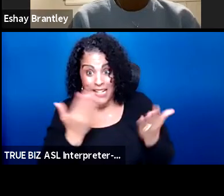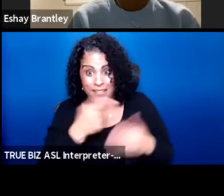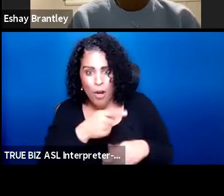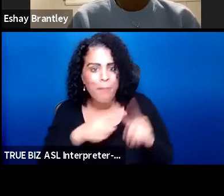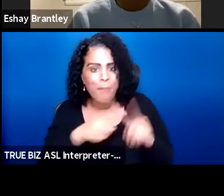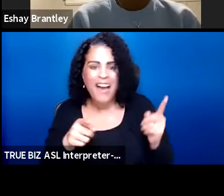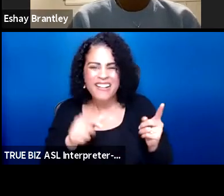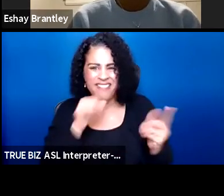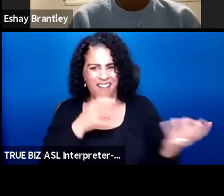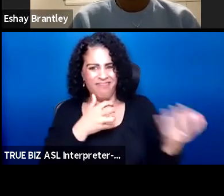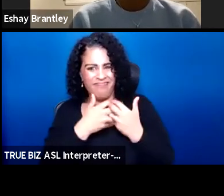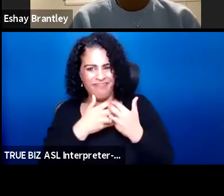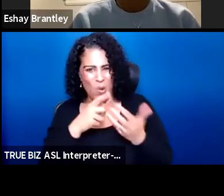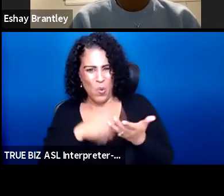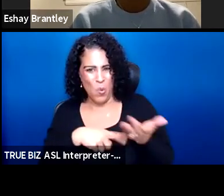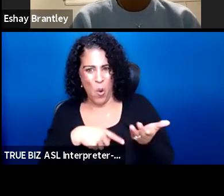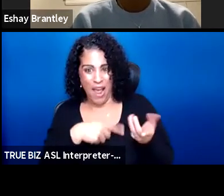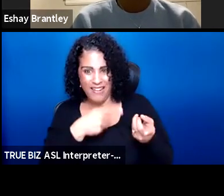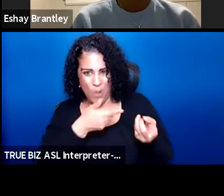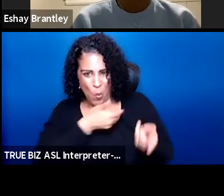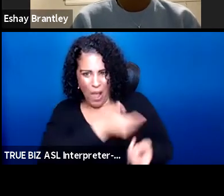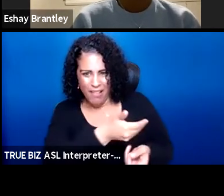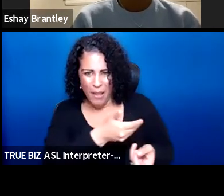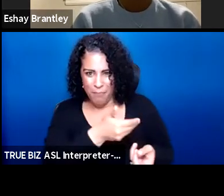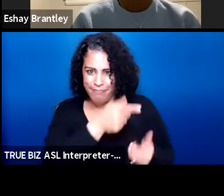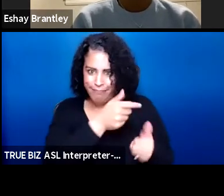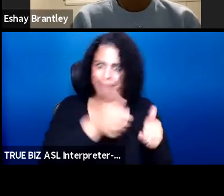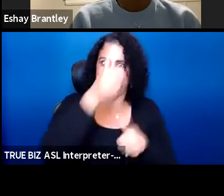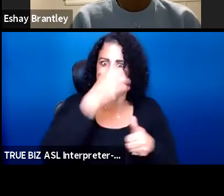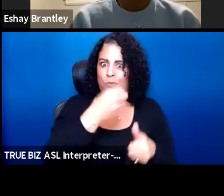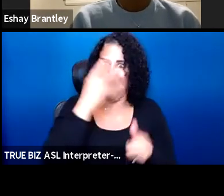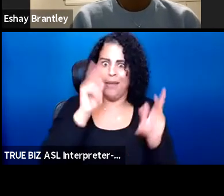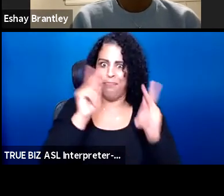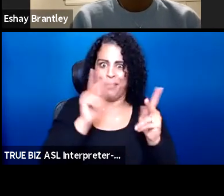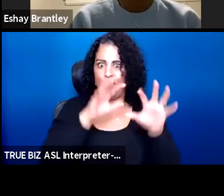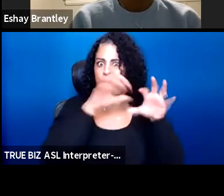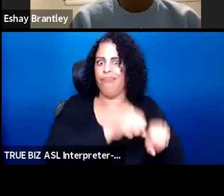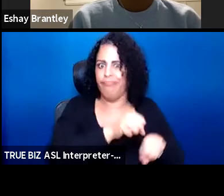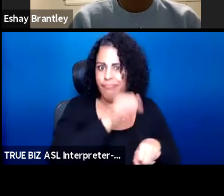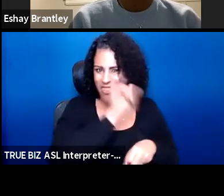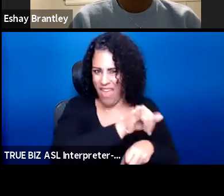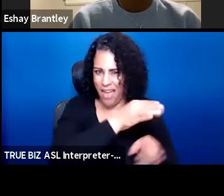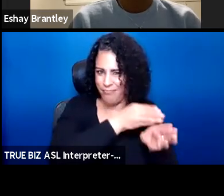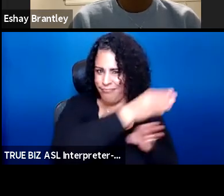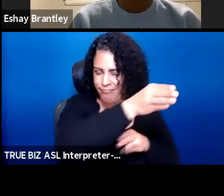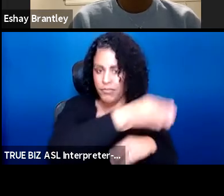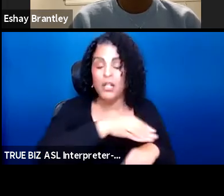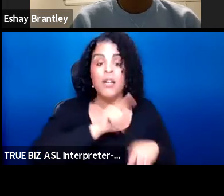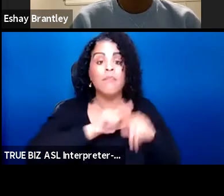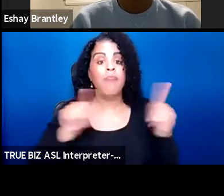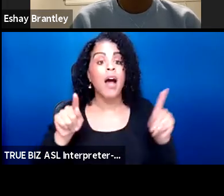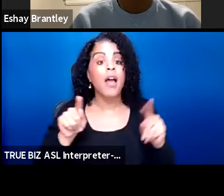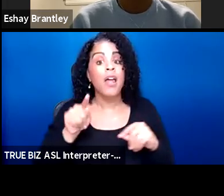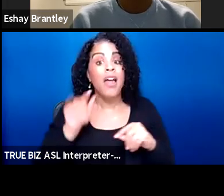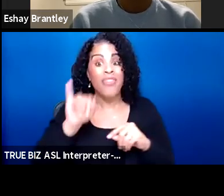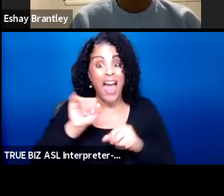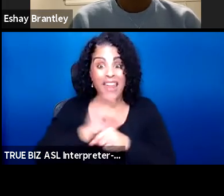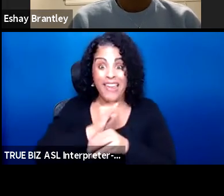kind of theater that is welcoming. It's very elitist, actually, to be honest. And then also the industry is